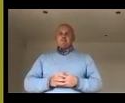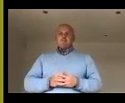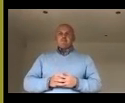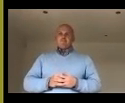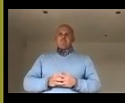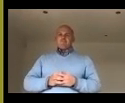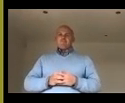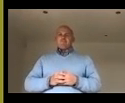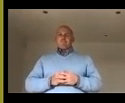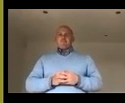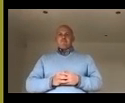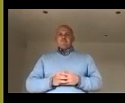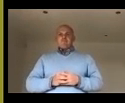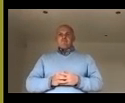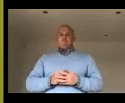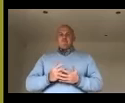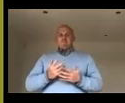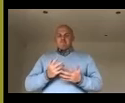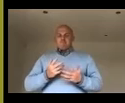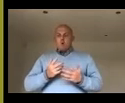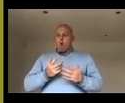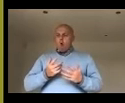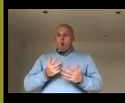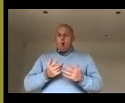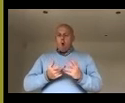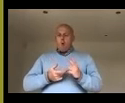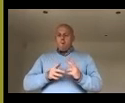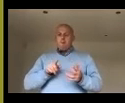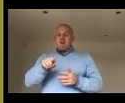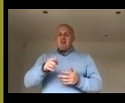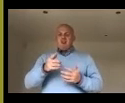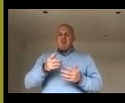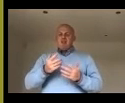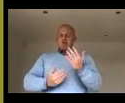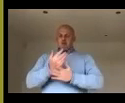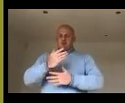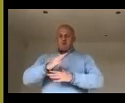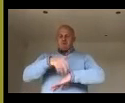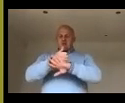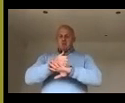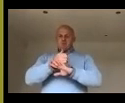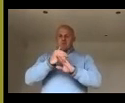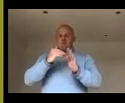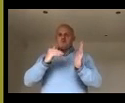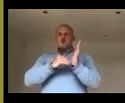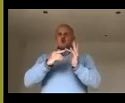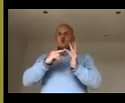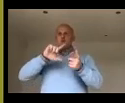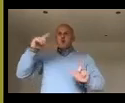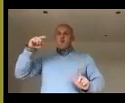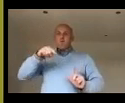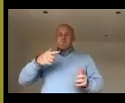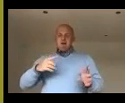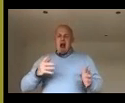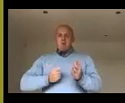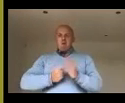your organisation, so if people need to learn how to use Zoom or how to do things differently, it'll pay for training. It'll